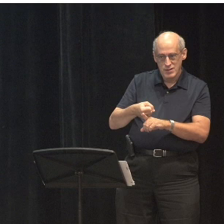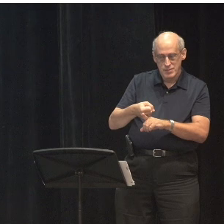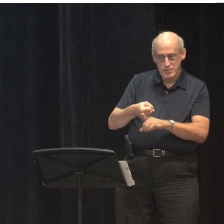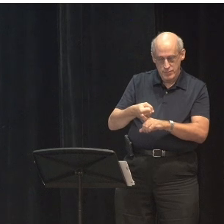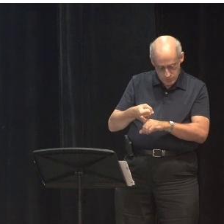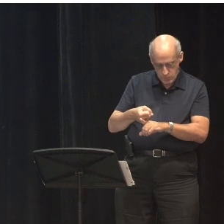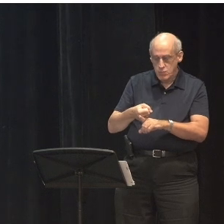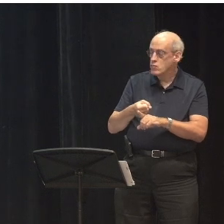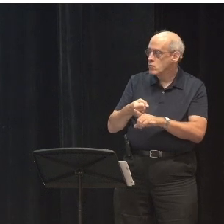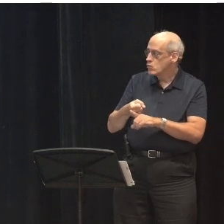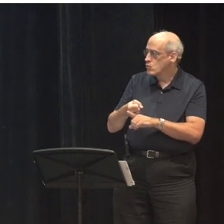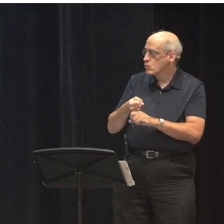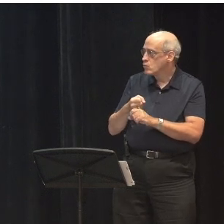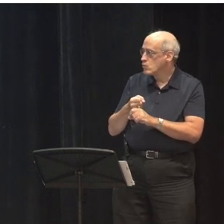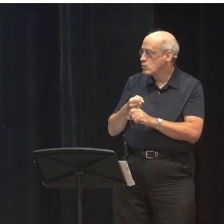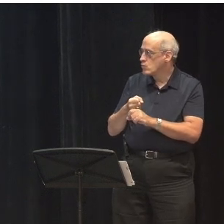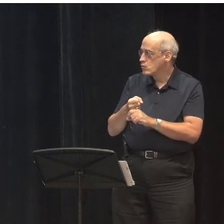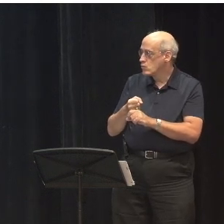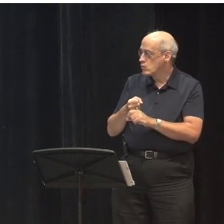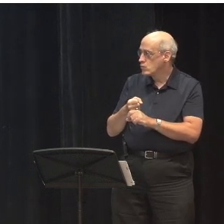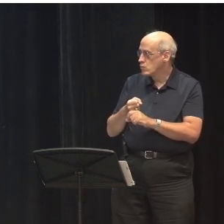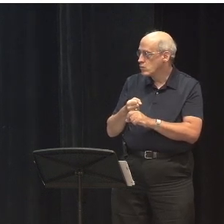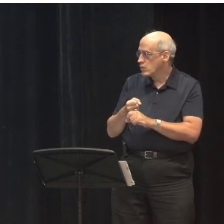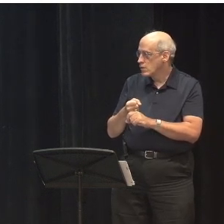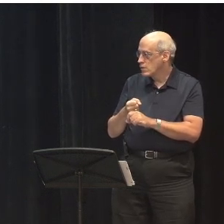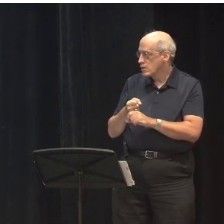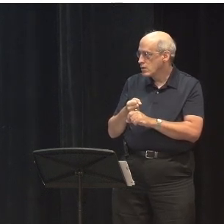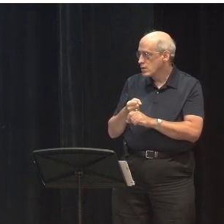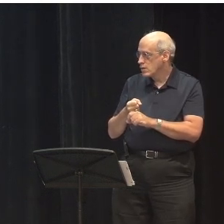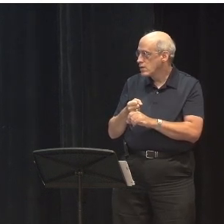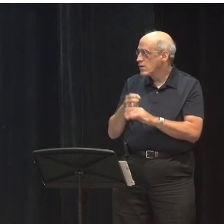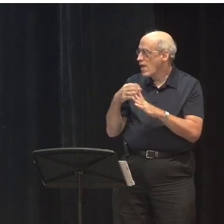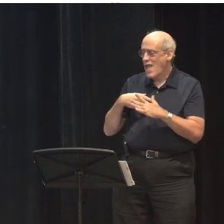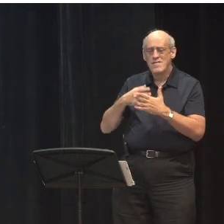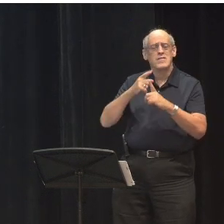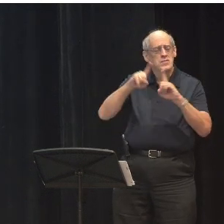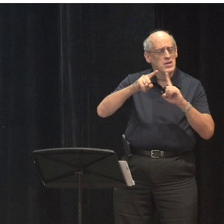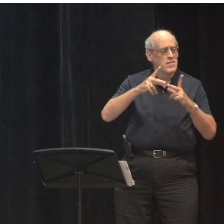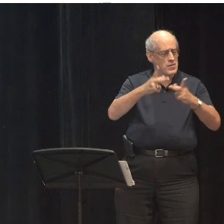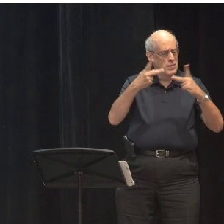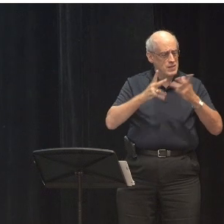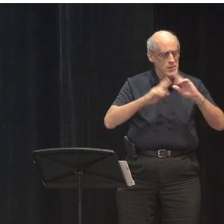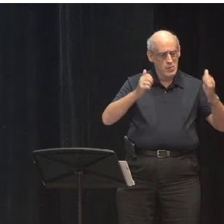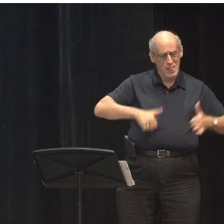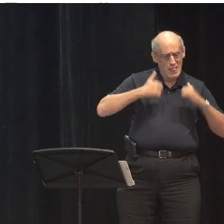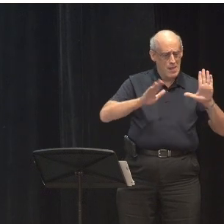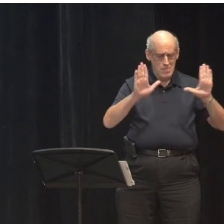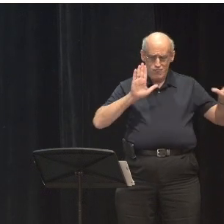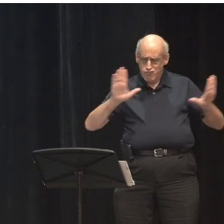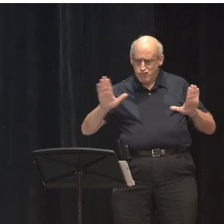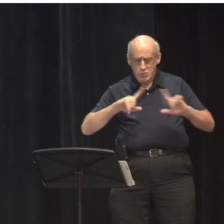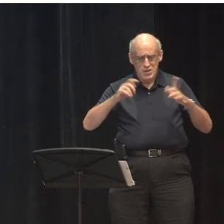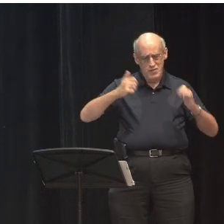context of this table, it's not particularly helpful, except you see there's different residences and addresses. We do